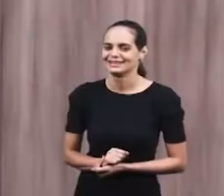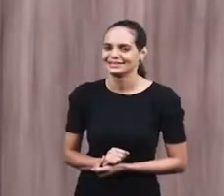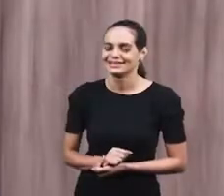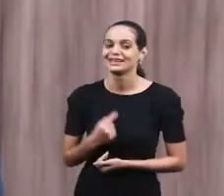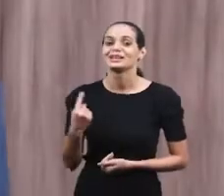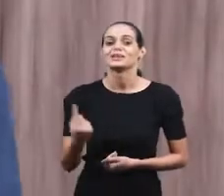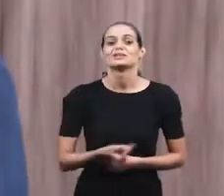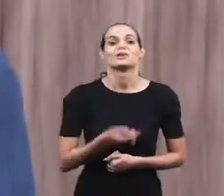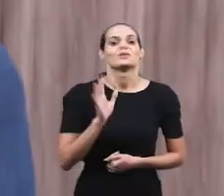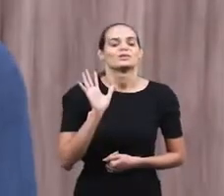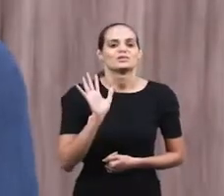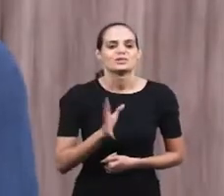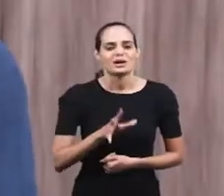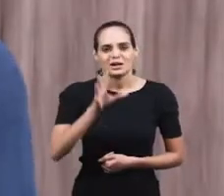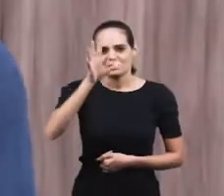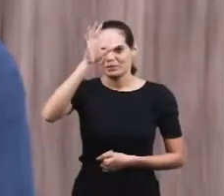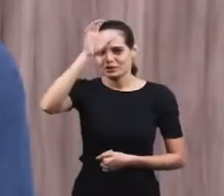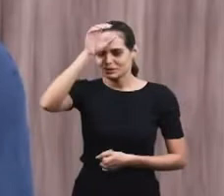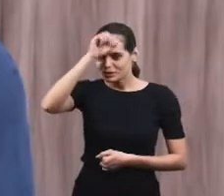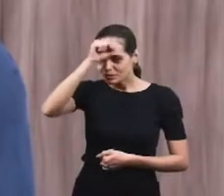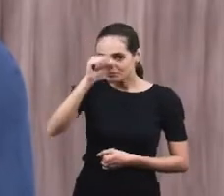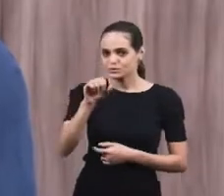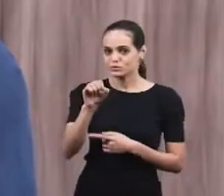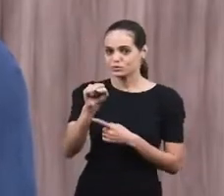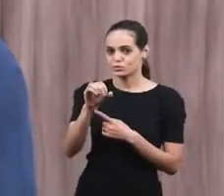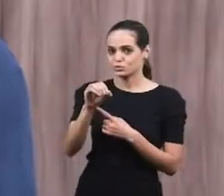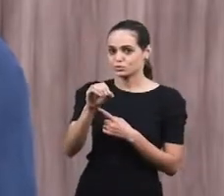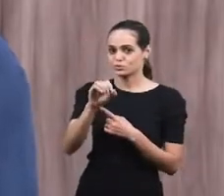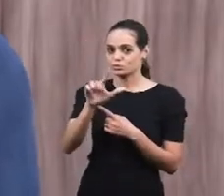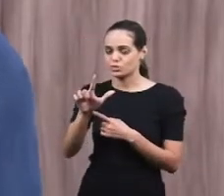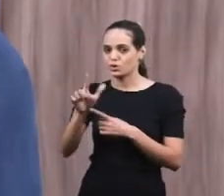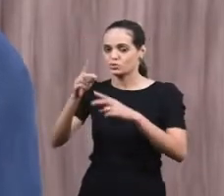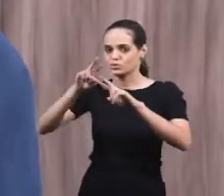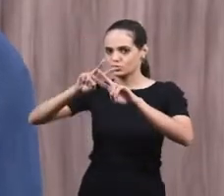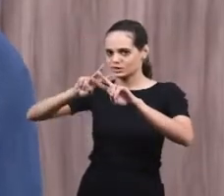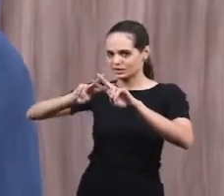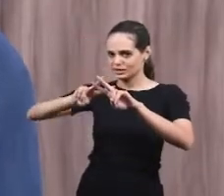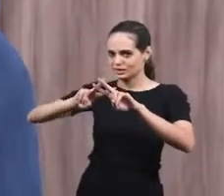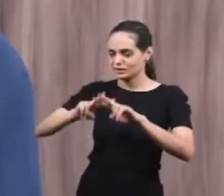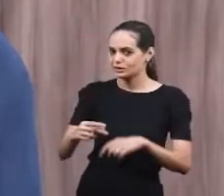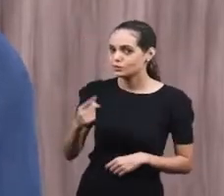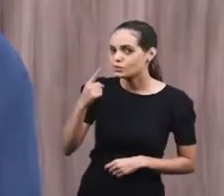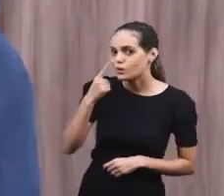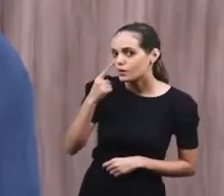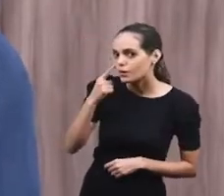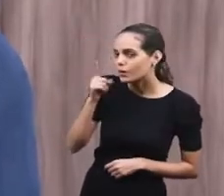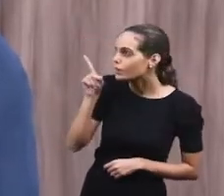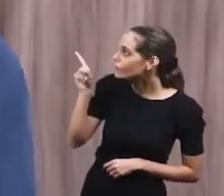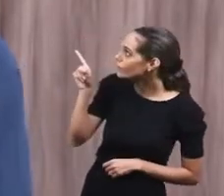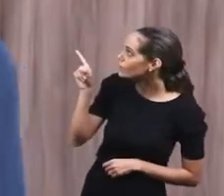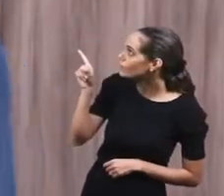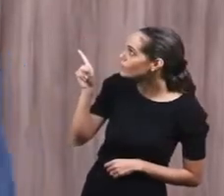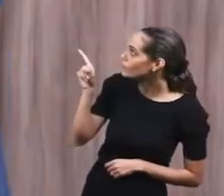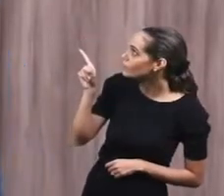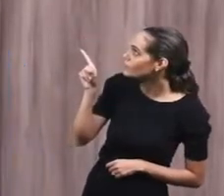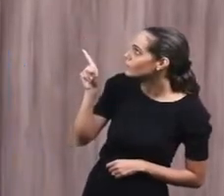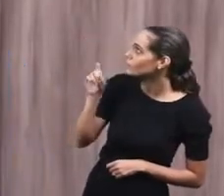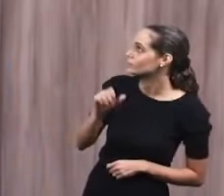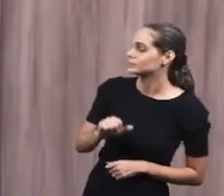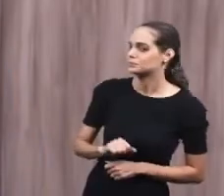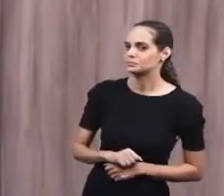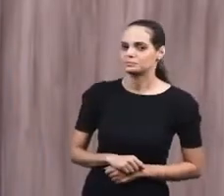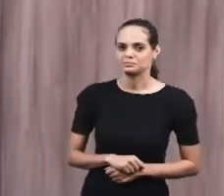We have already learned E sharp, and the third hole is open.